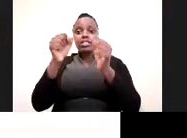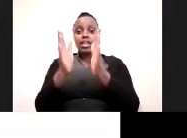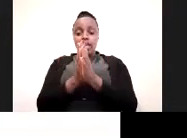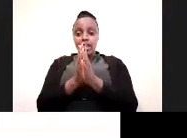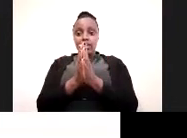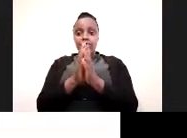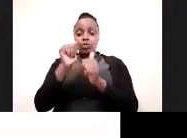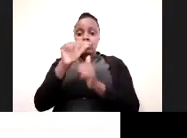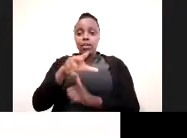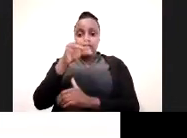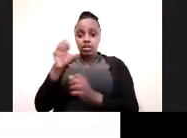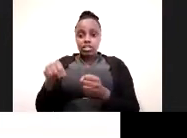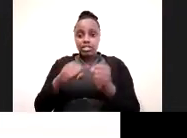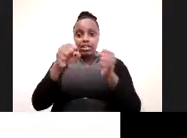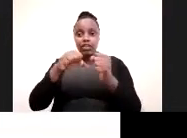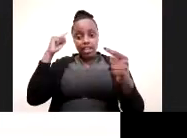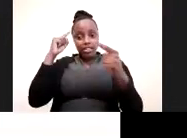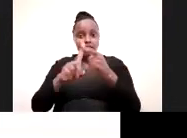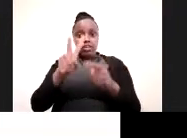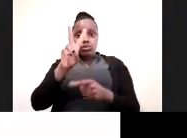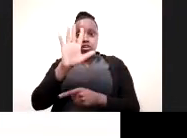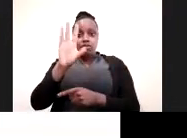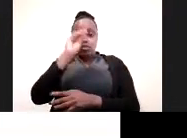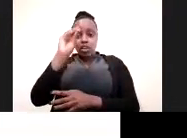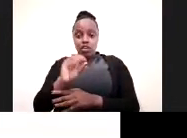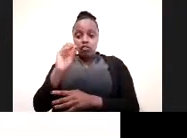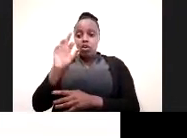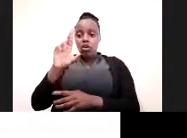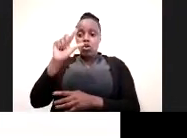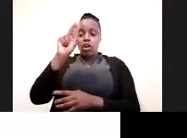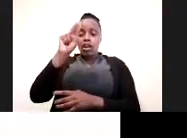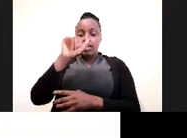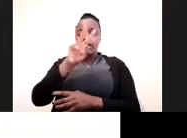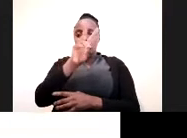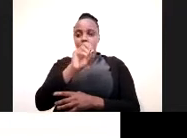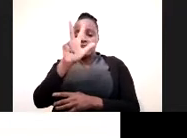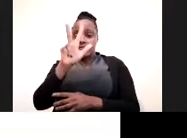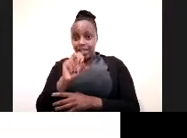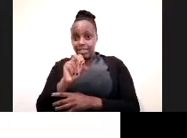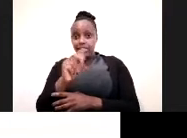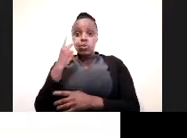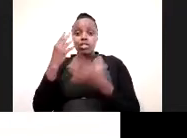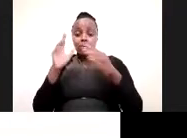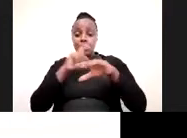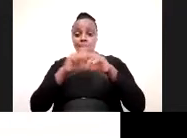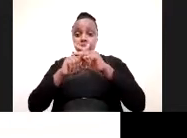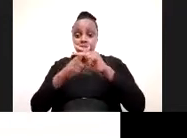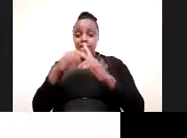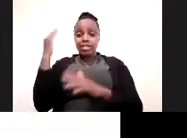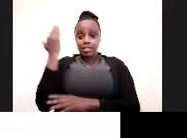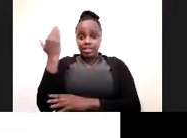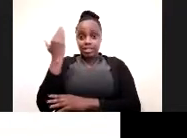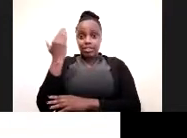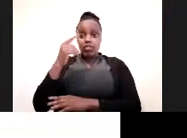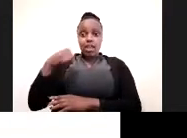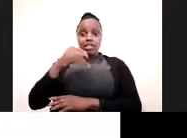fork strategy sets a target of 25% of organic land in 2030. So as you could see at the beginning of my presentation, we are at the level